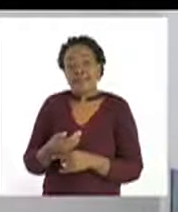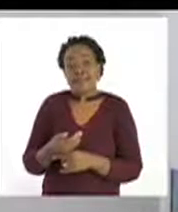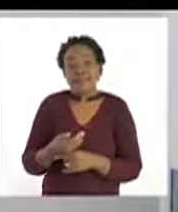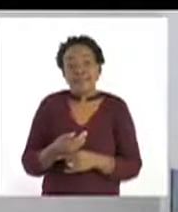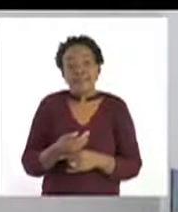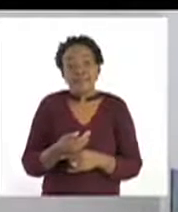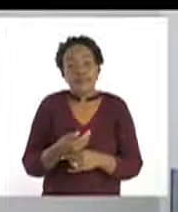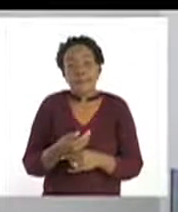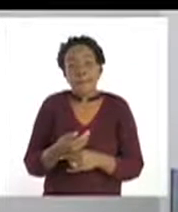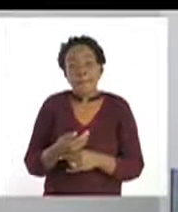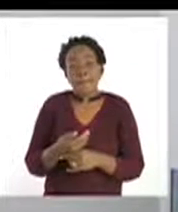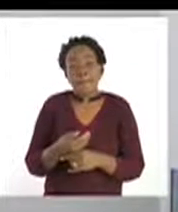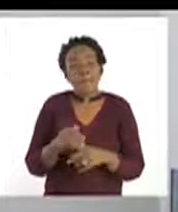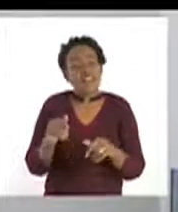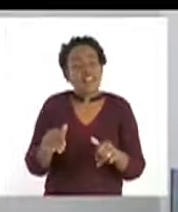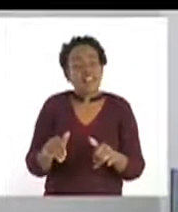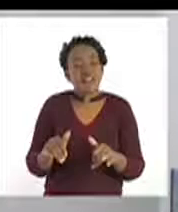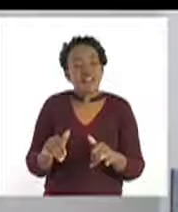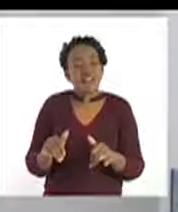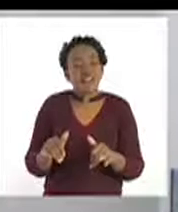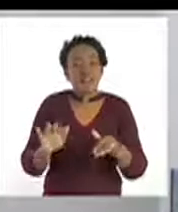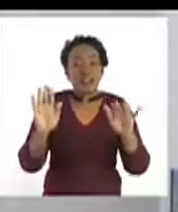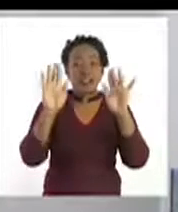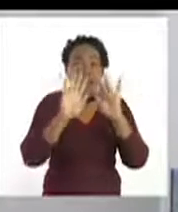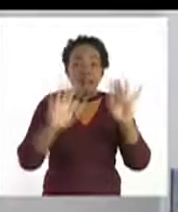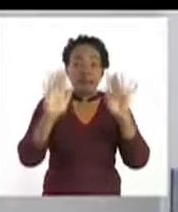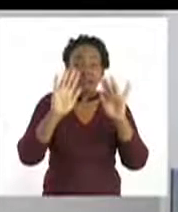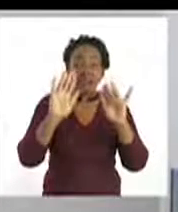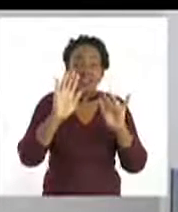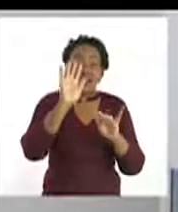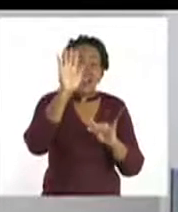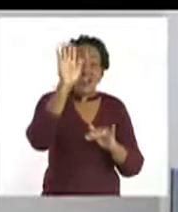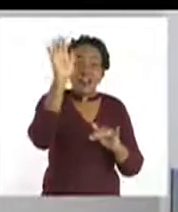So we color 1, 2. This one